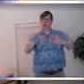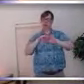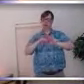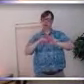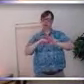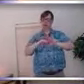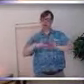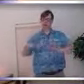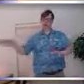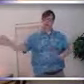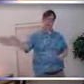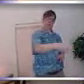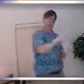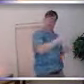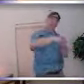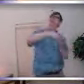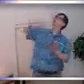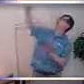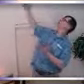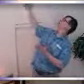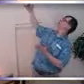We're all divine.